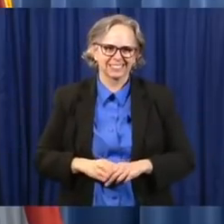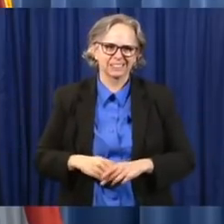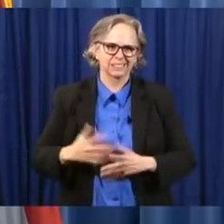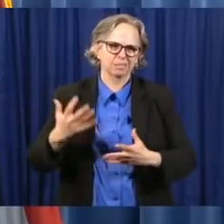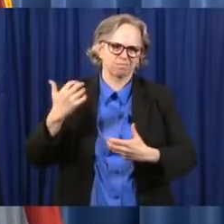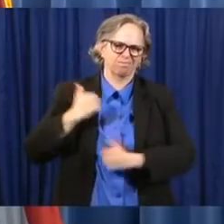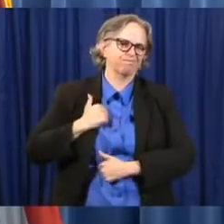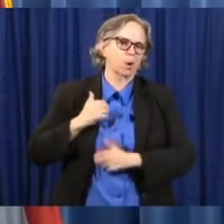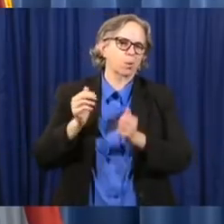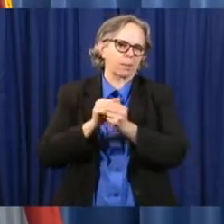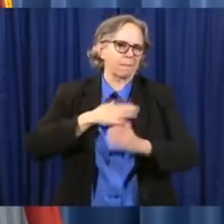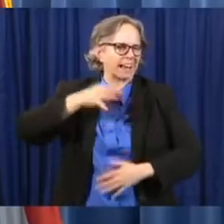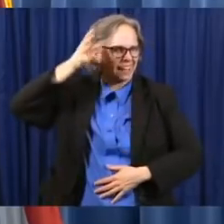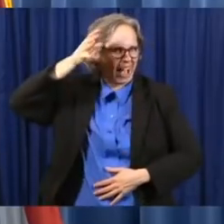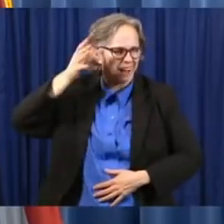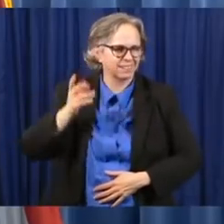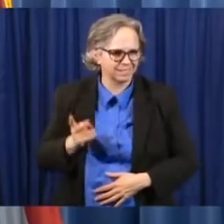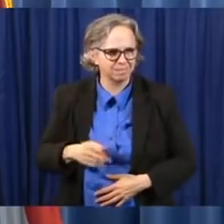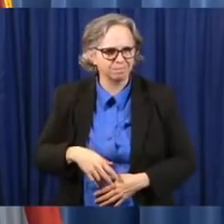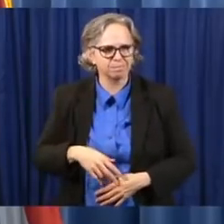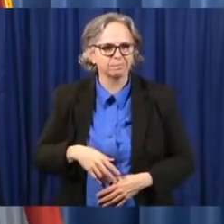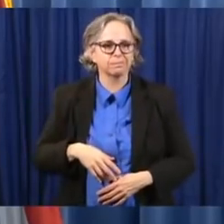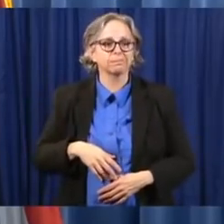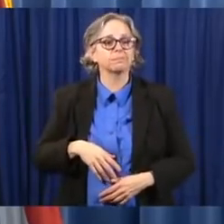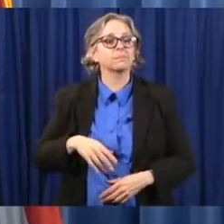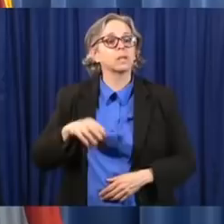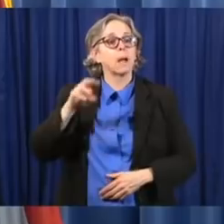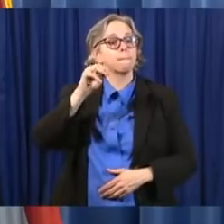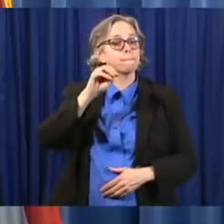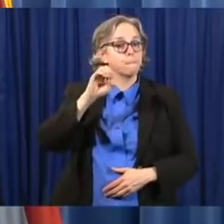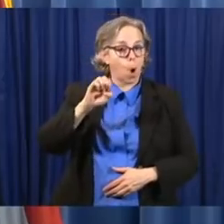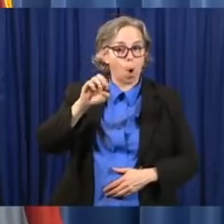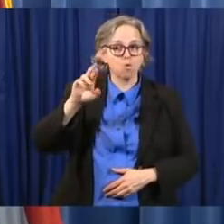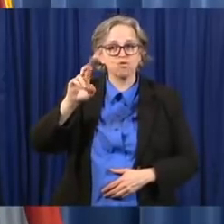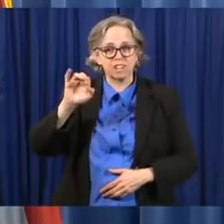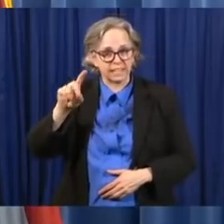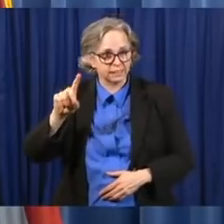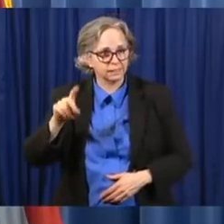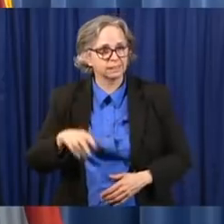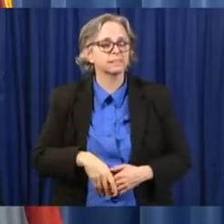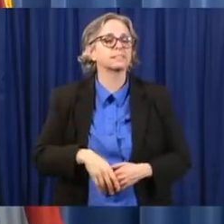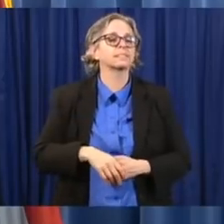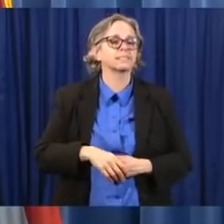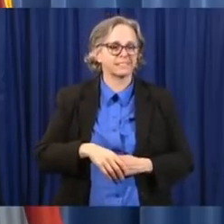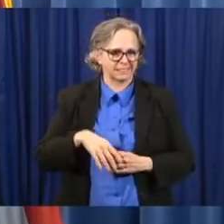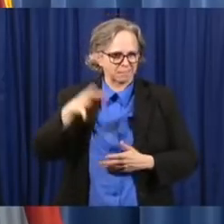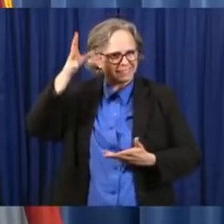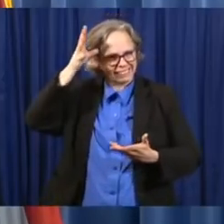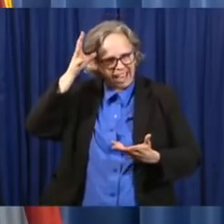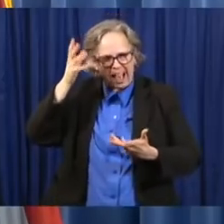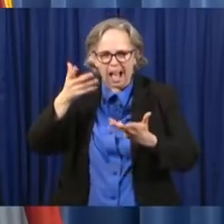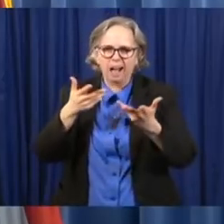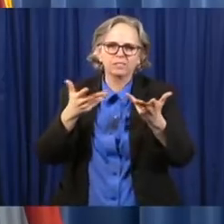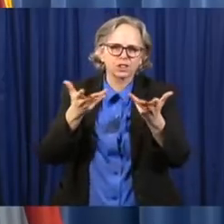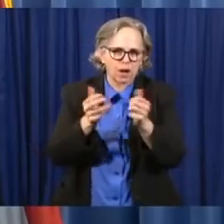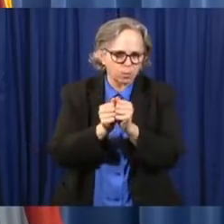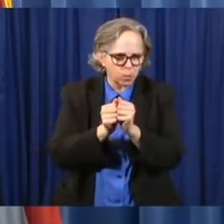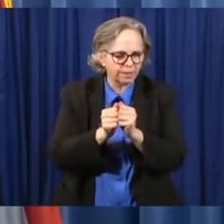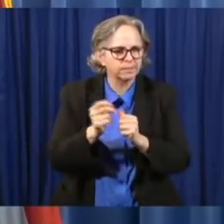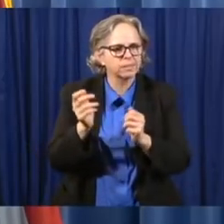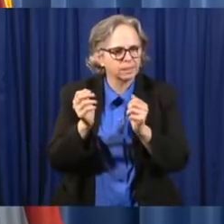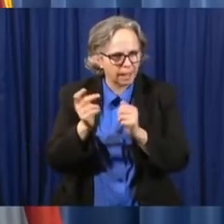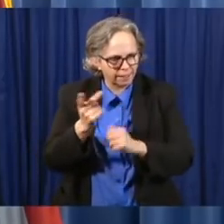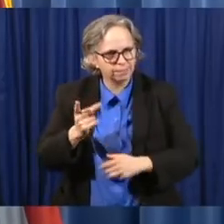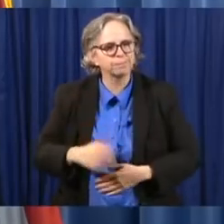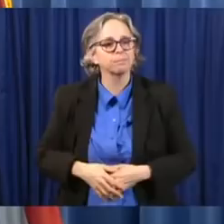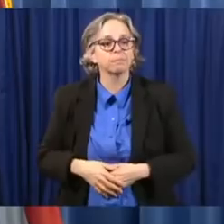Merle Green, also in Texas, the wife of the late Carl Green, with whom my dad served as well. And so Merle, I hope maybe you may